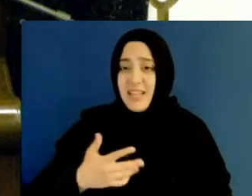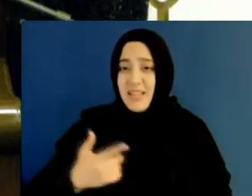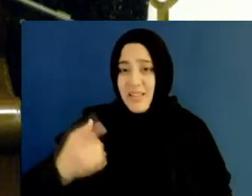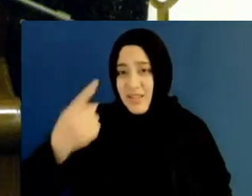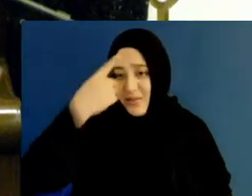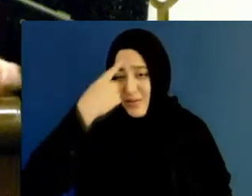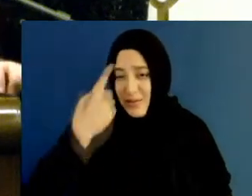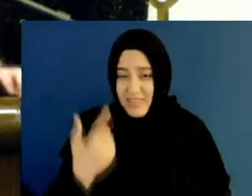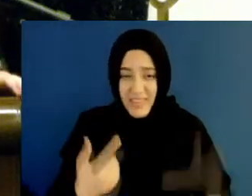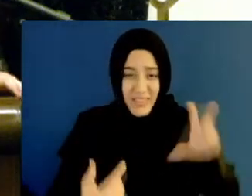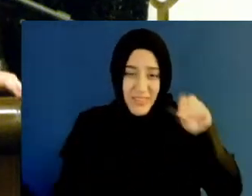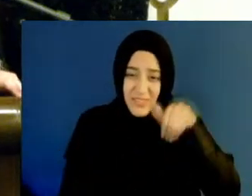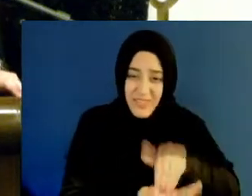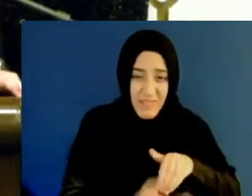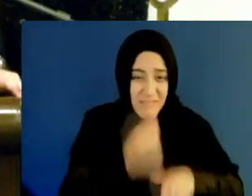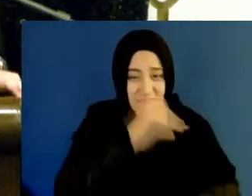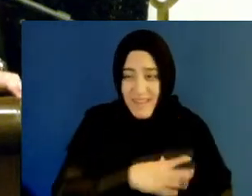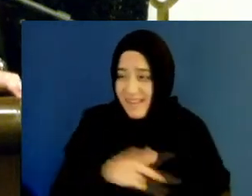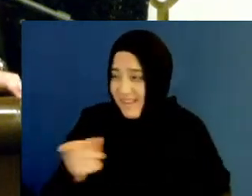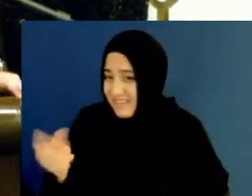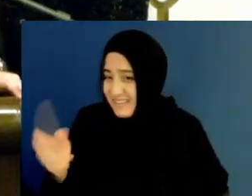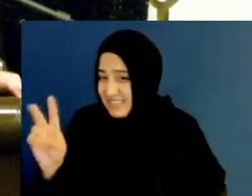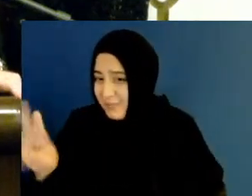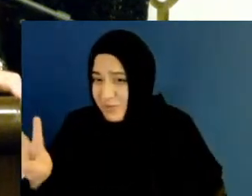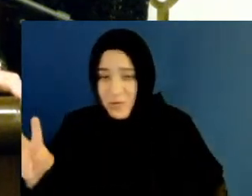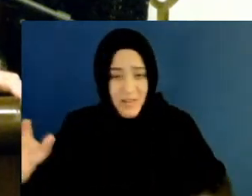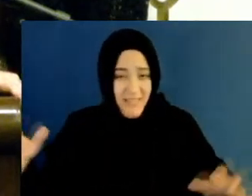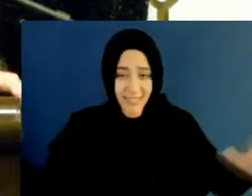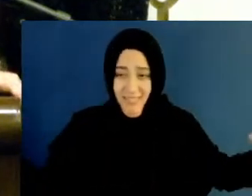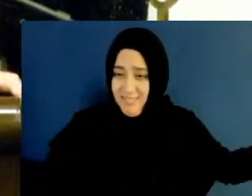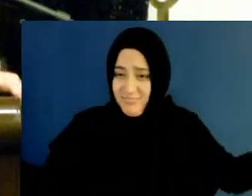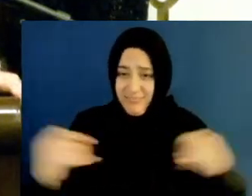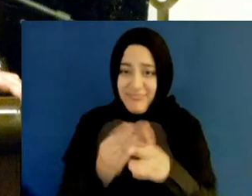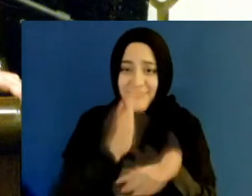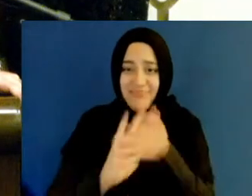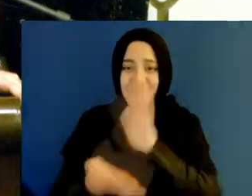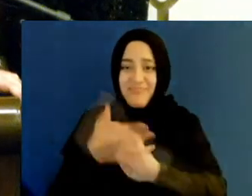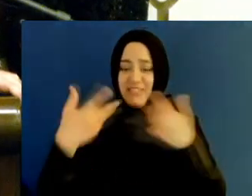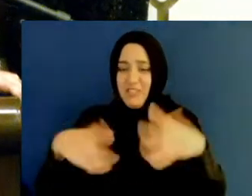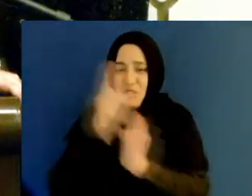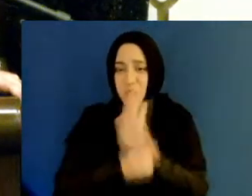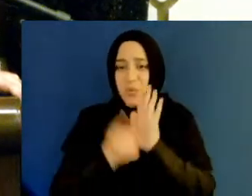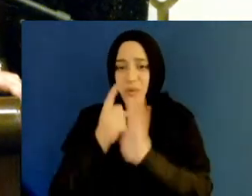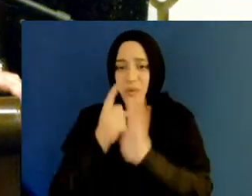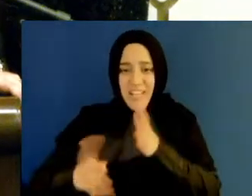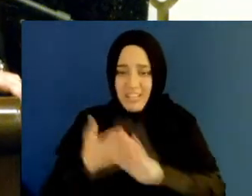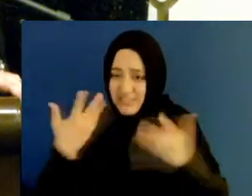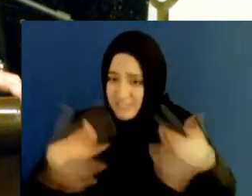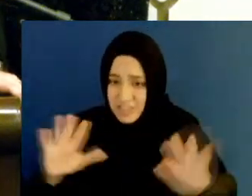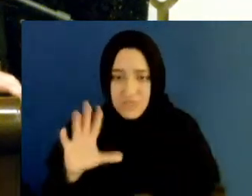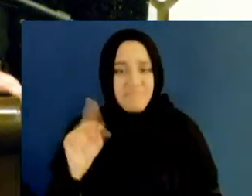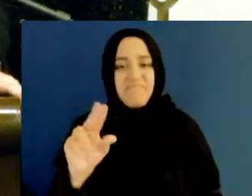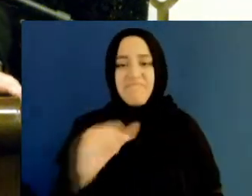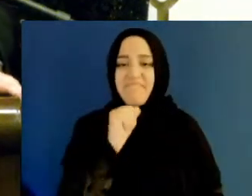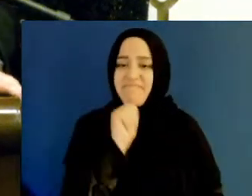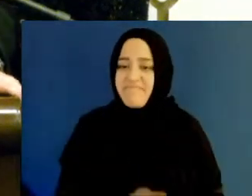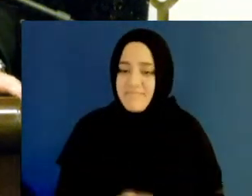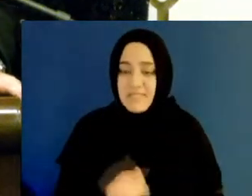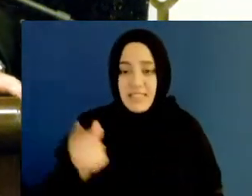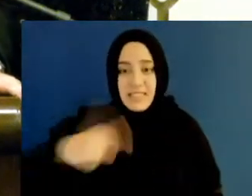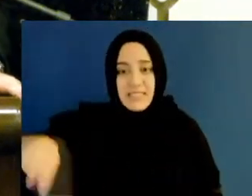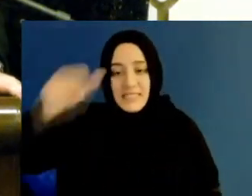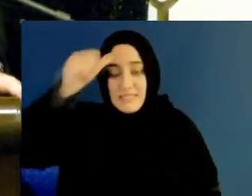La, men who have achieved military feats that perhaps the world has not seen till this day and